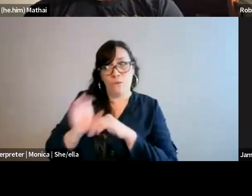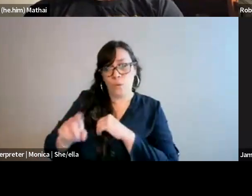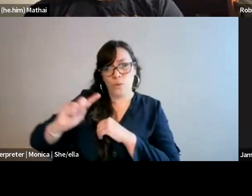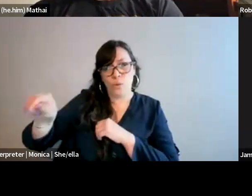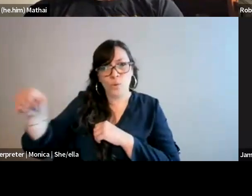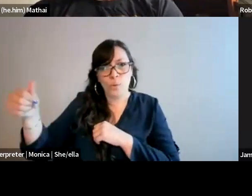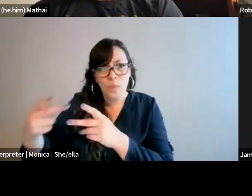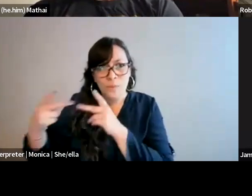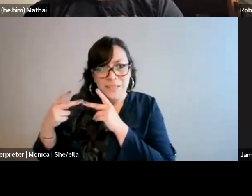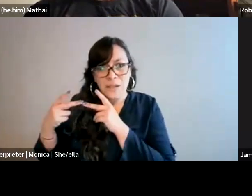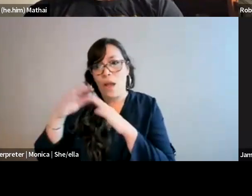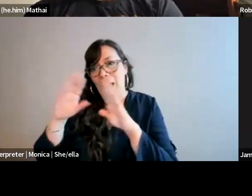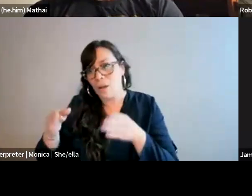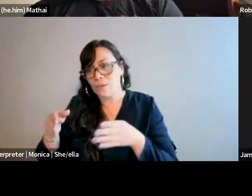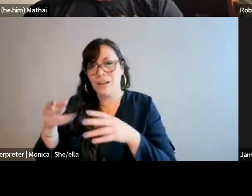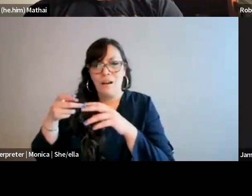these housing options